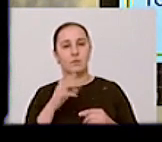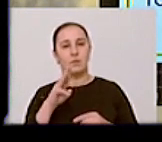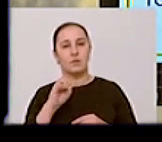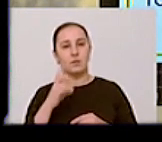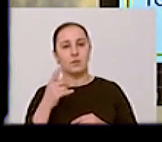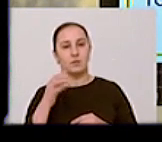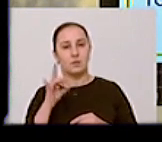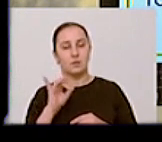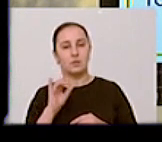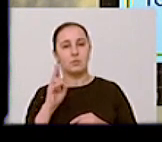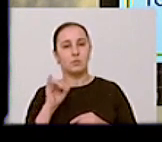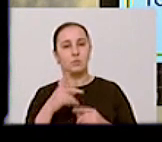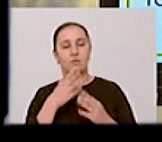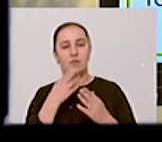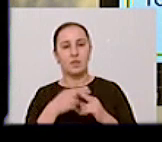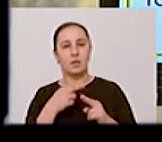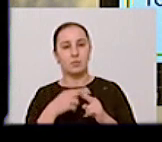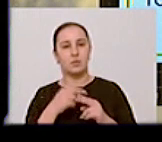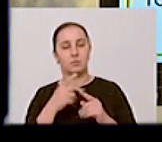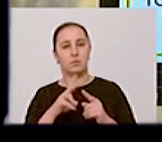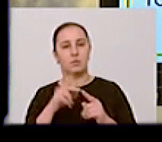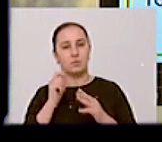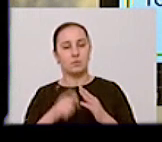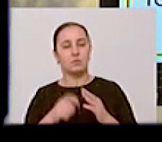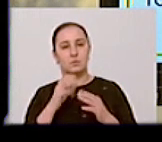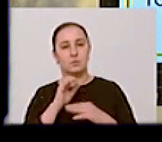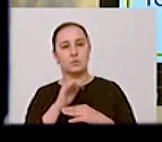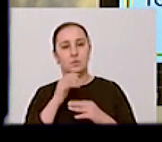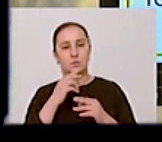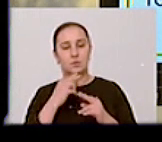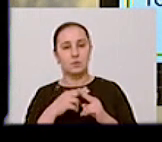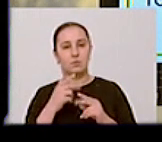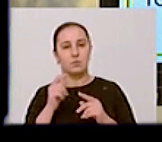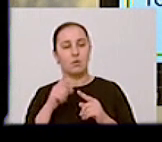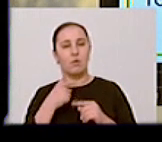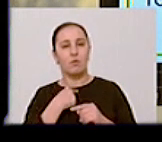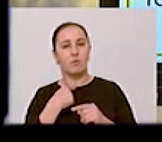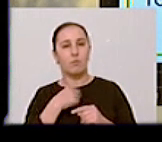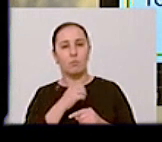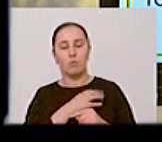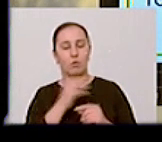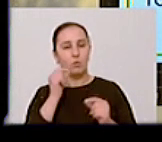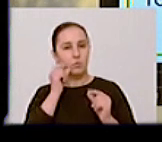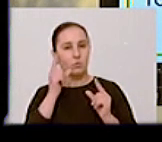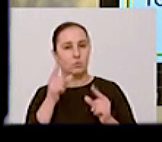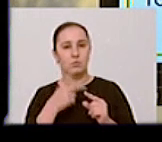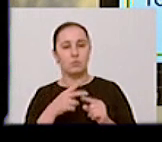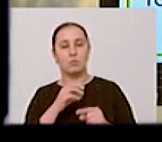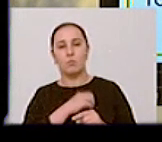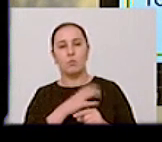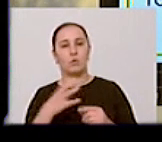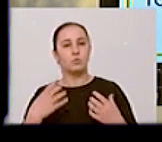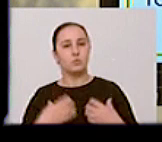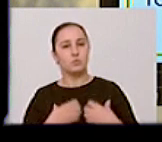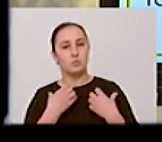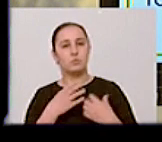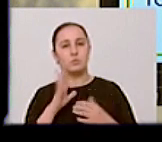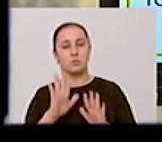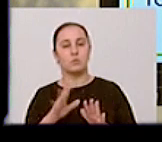Tangriqul temir asbob ila sandiqni sindirar. Sandiqni ovozi ila boy uyg'onur. Boy cho'chib